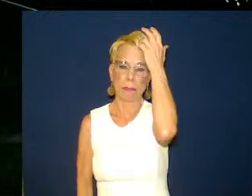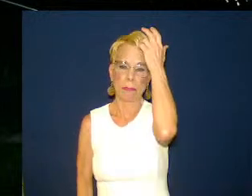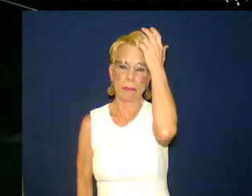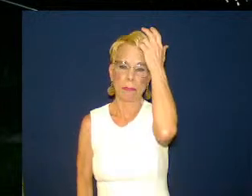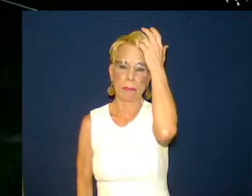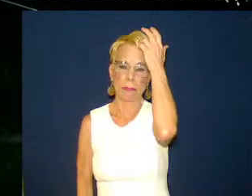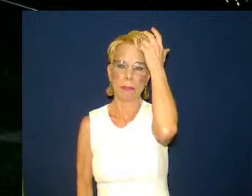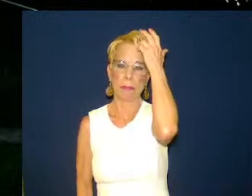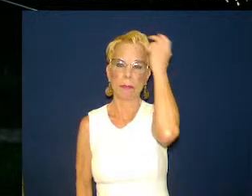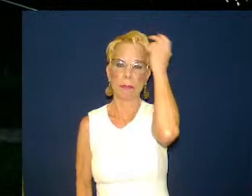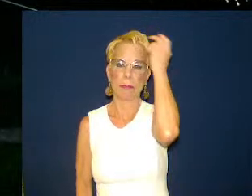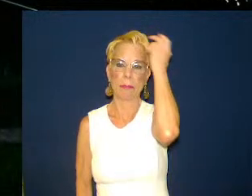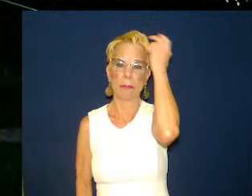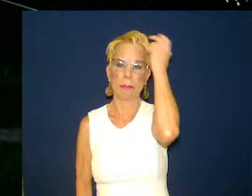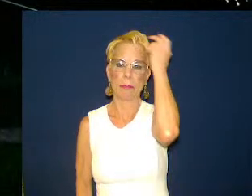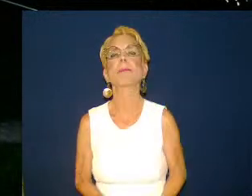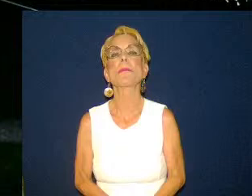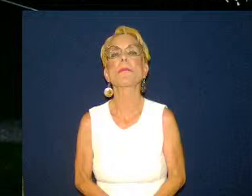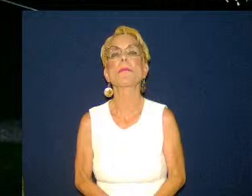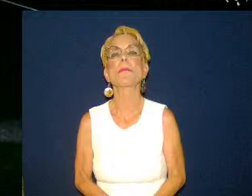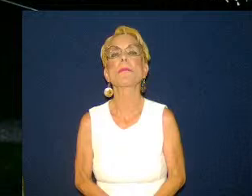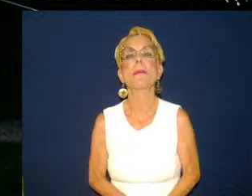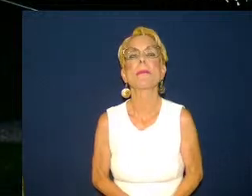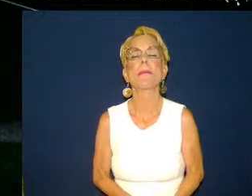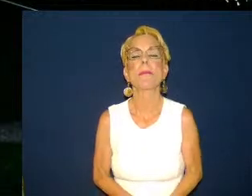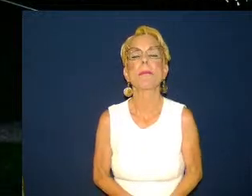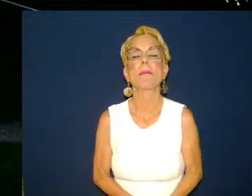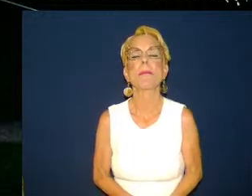And that's what the Word is saying here. It says, write this